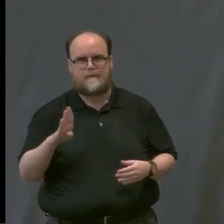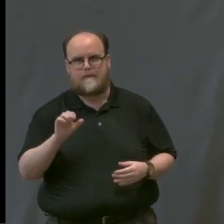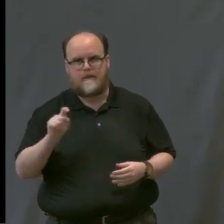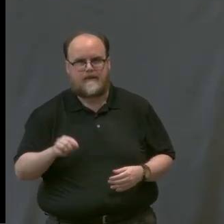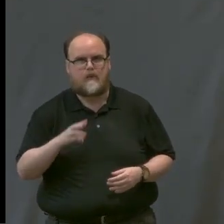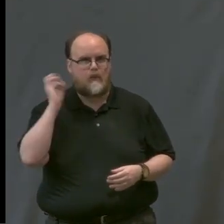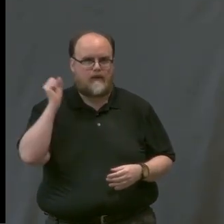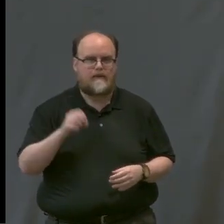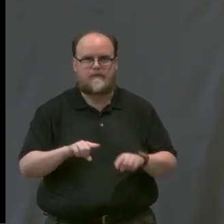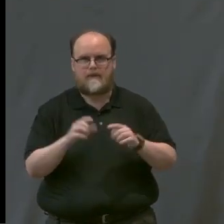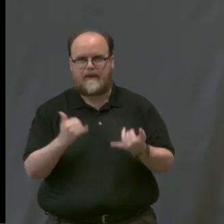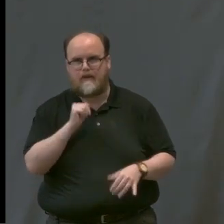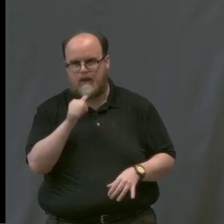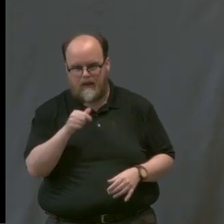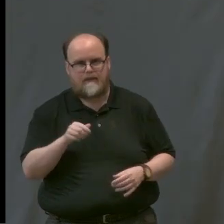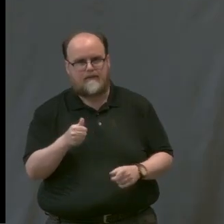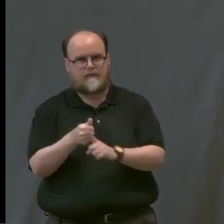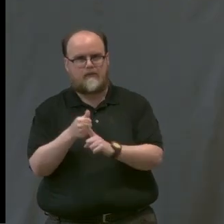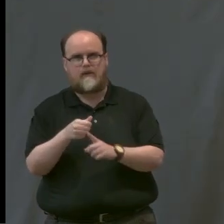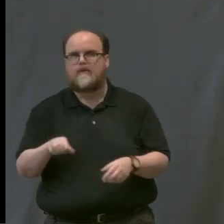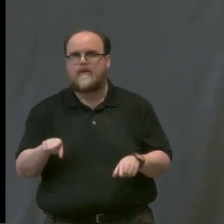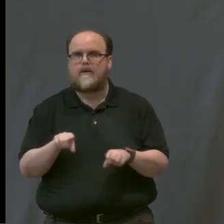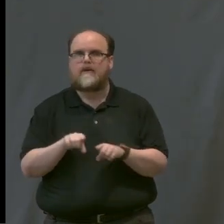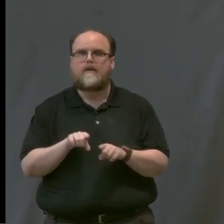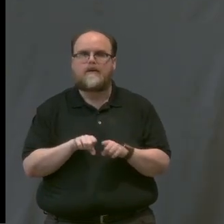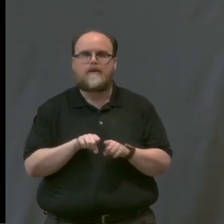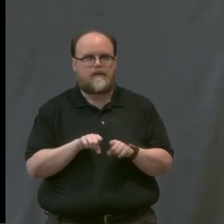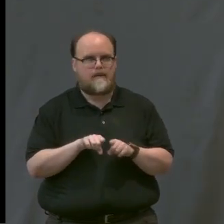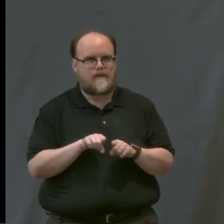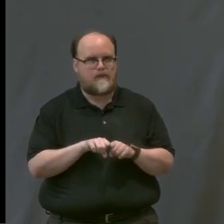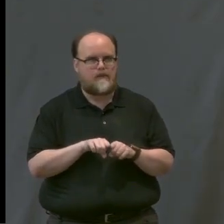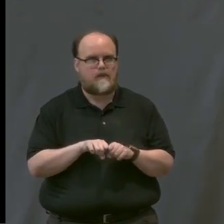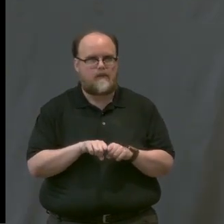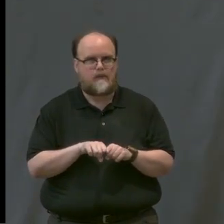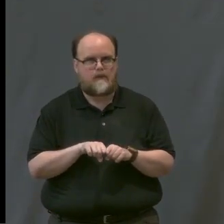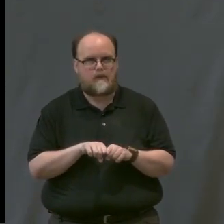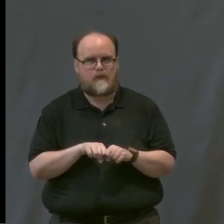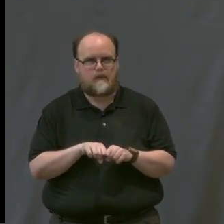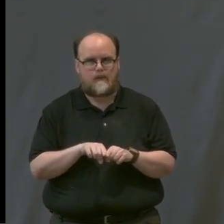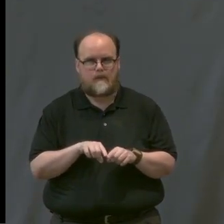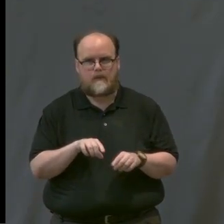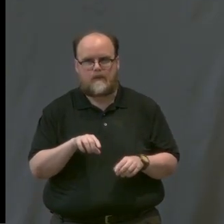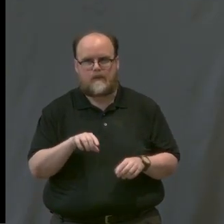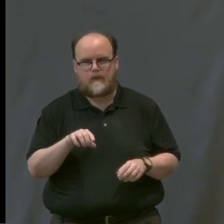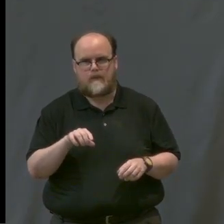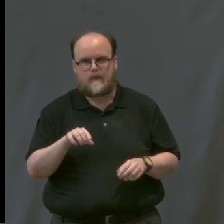and is not is himself also the 8th, and is of the 7, and is